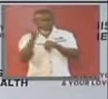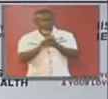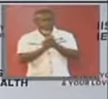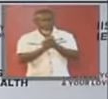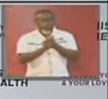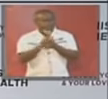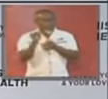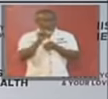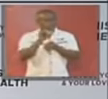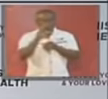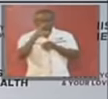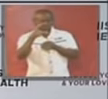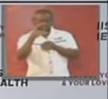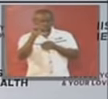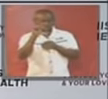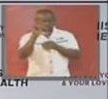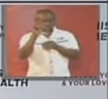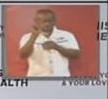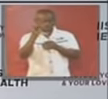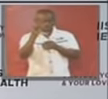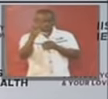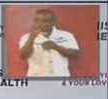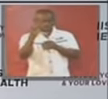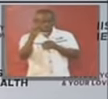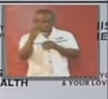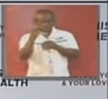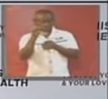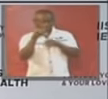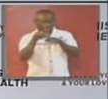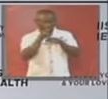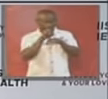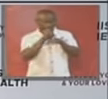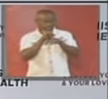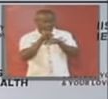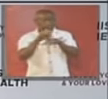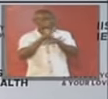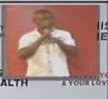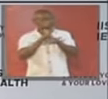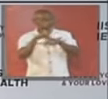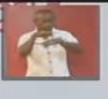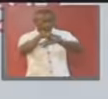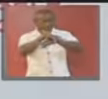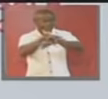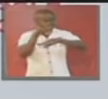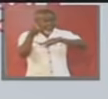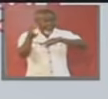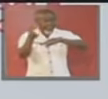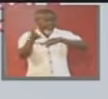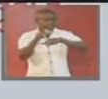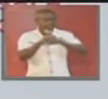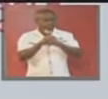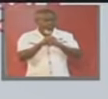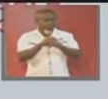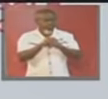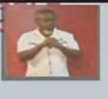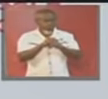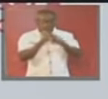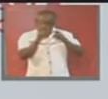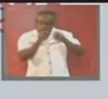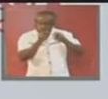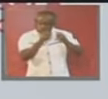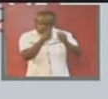Dr. Wheeler alerted us to the fact that Cayman Islands is also using it, and we will see what the results are and to see